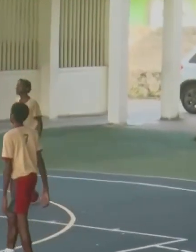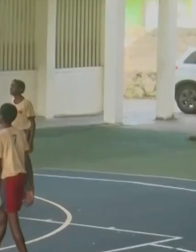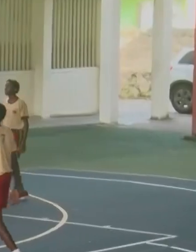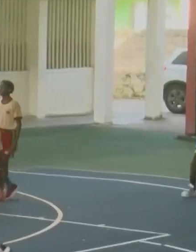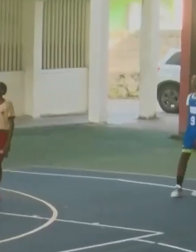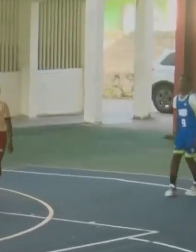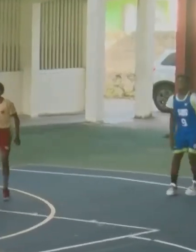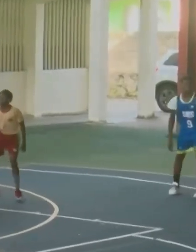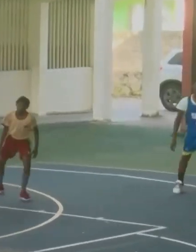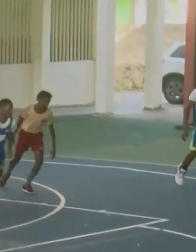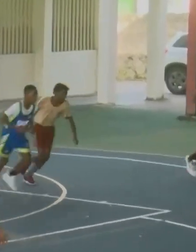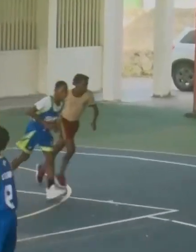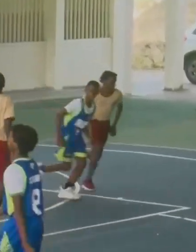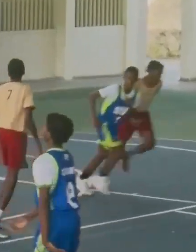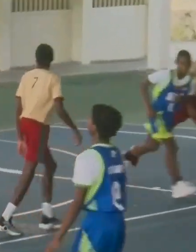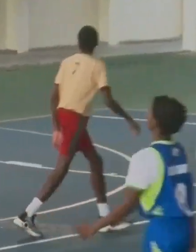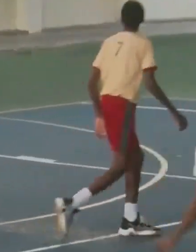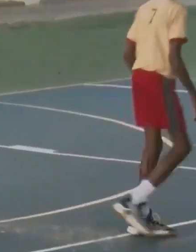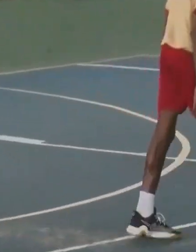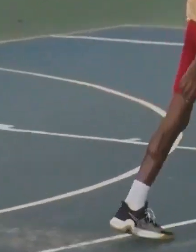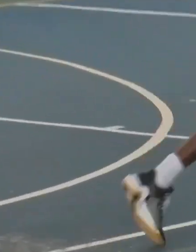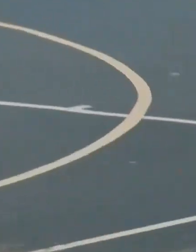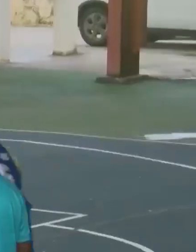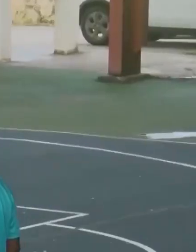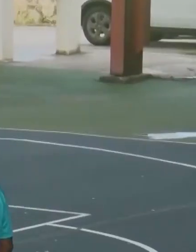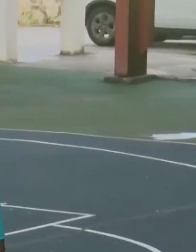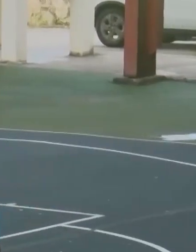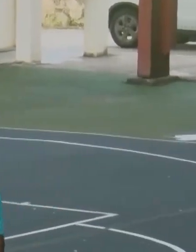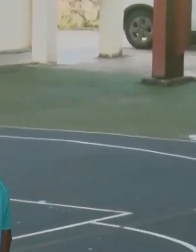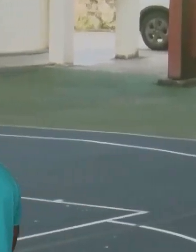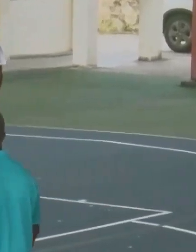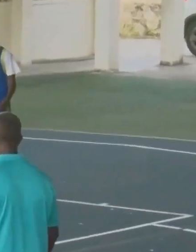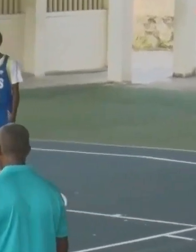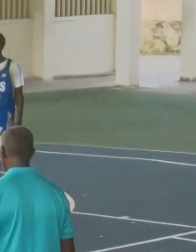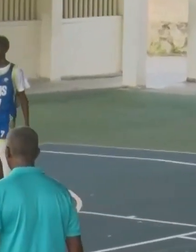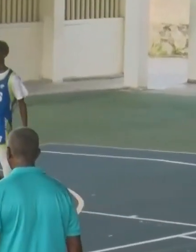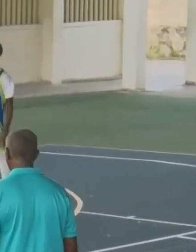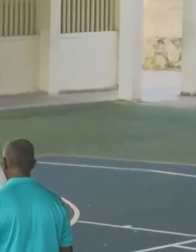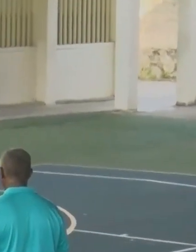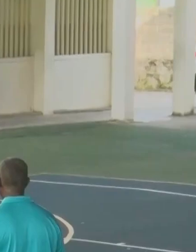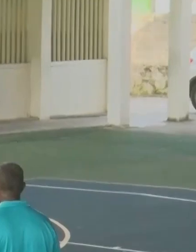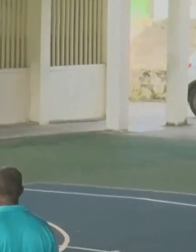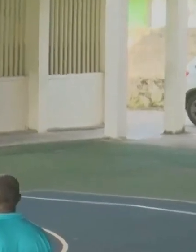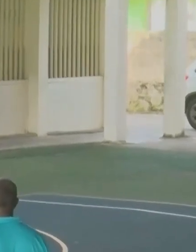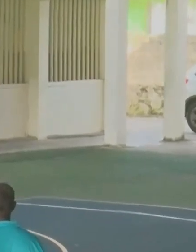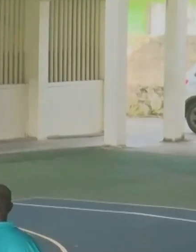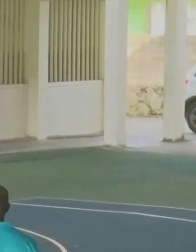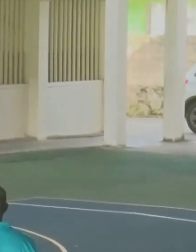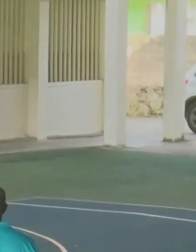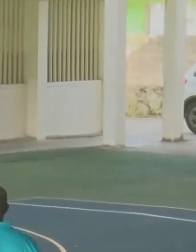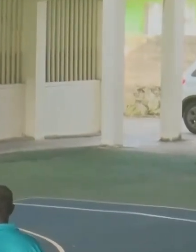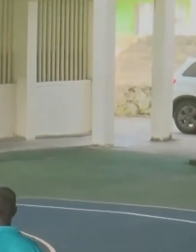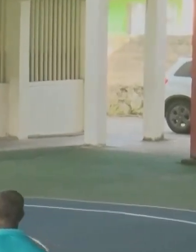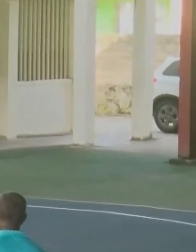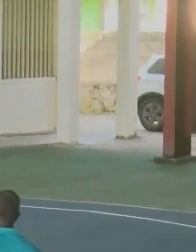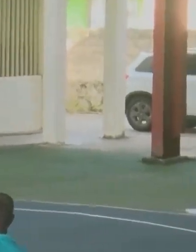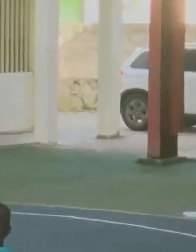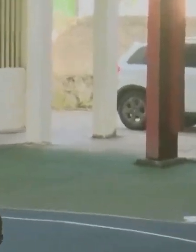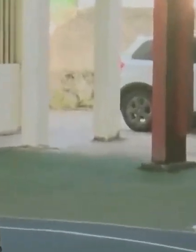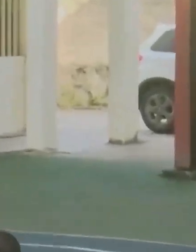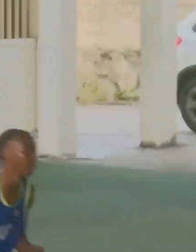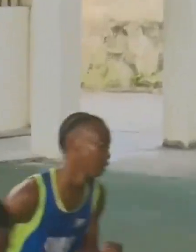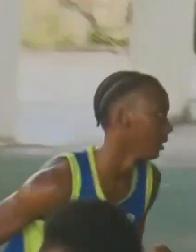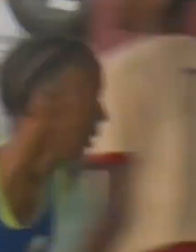defense. Blackman with the mid-range J. SMS adding 21 points in the third quarter, just brimming with